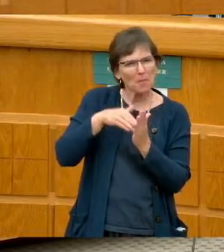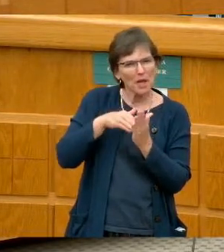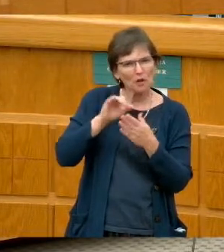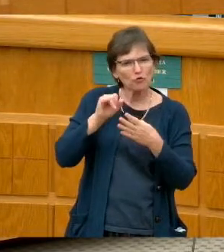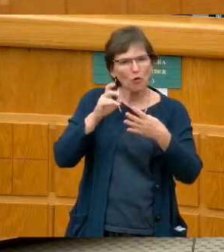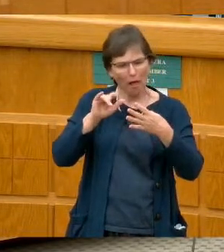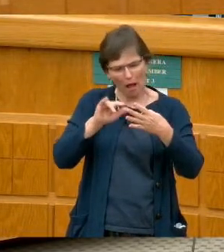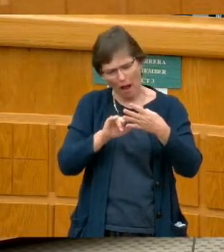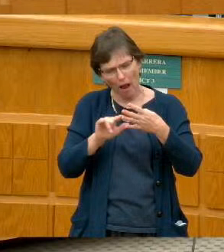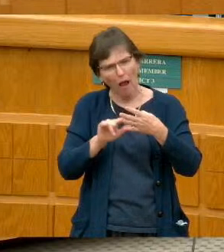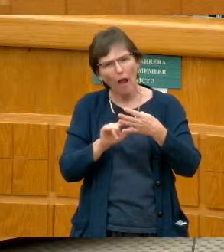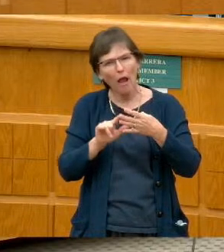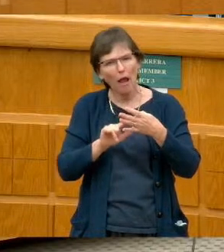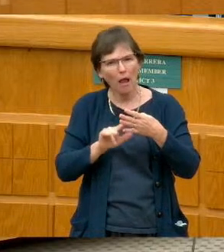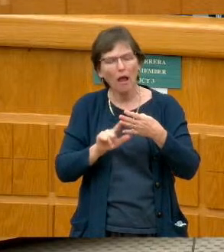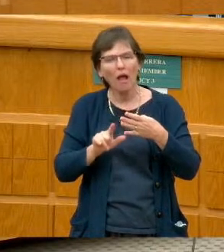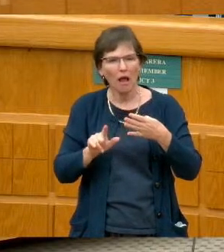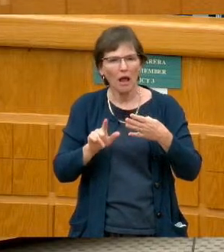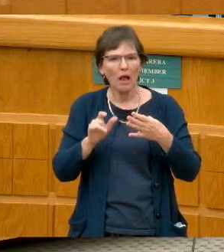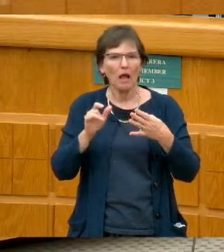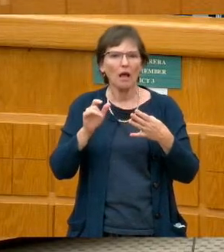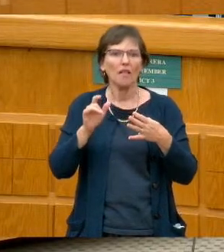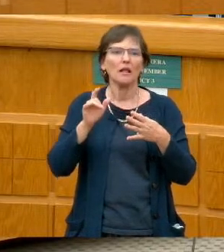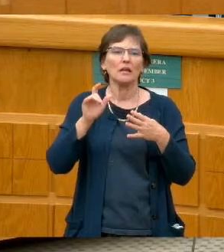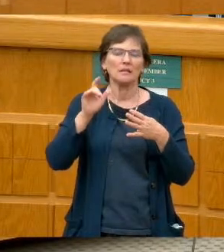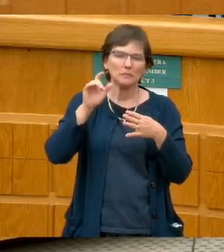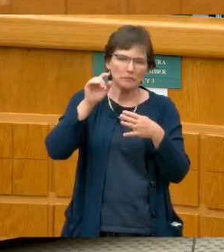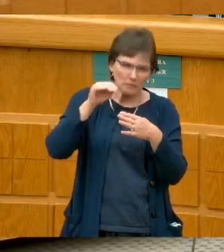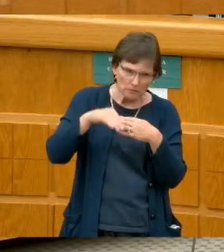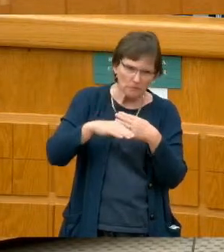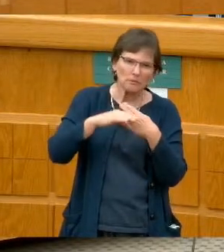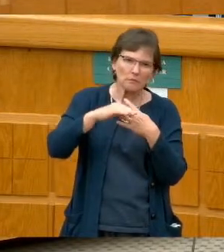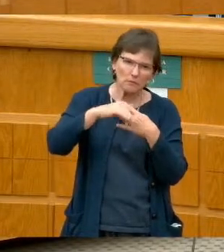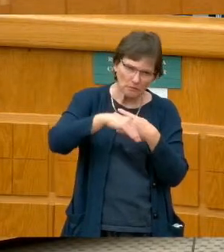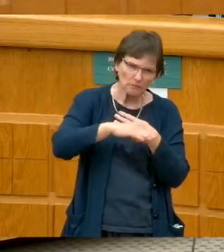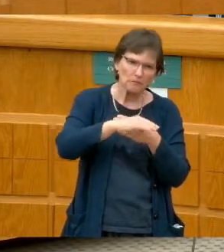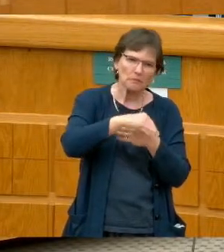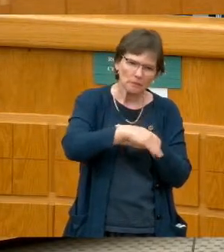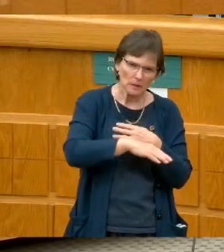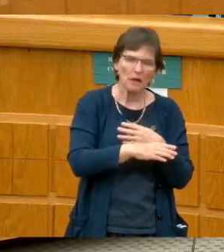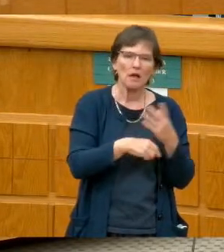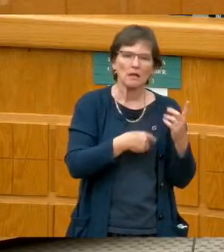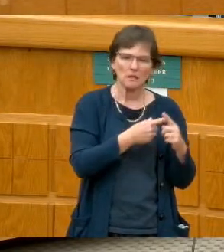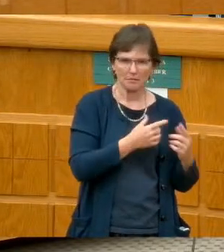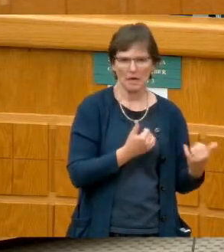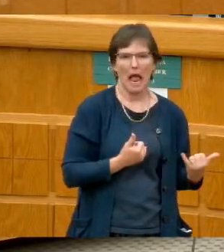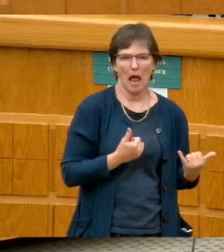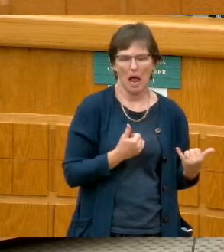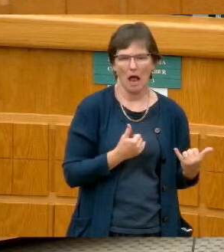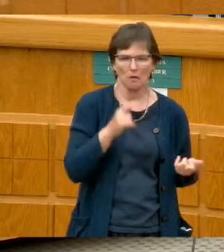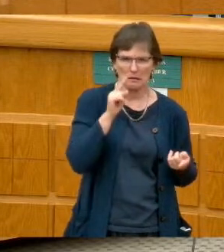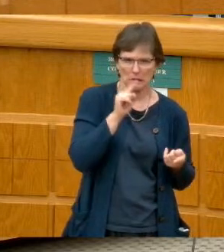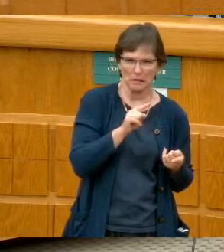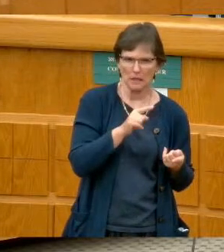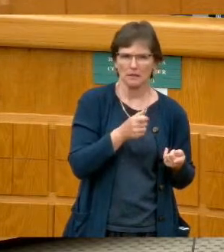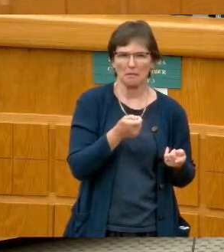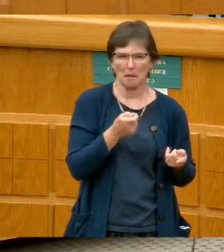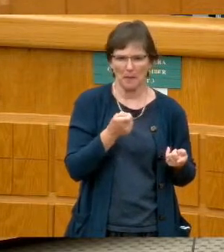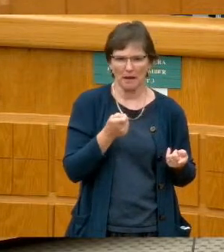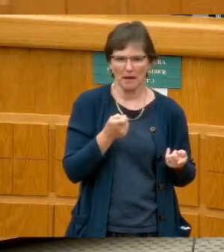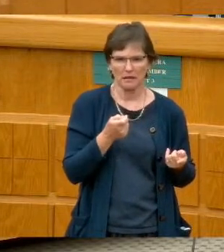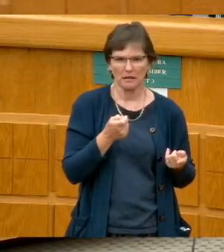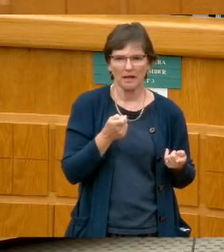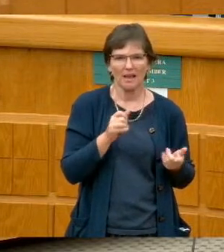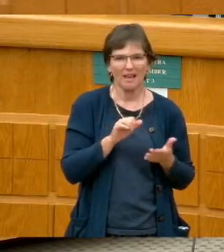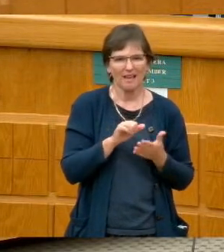And it tends to go down and then go back up a little bit more. But this is reflective of the distribution of the data drops from the